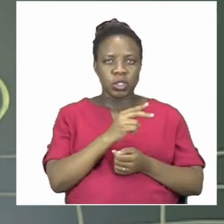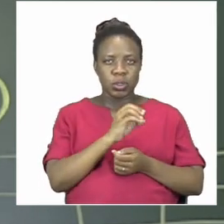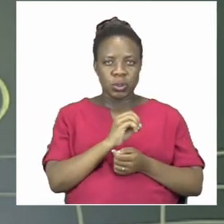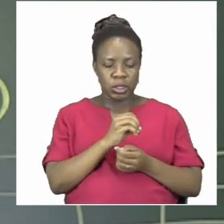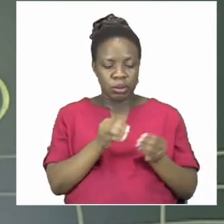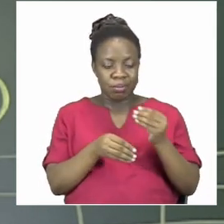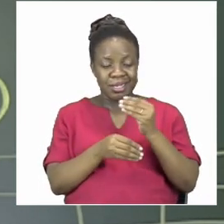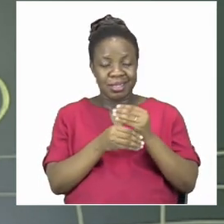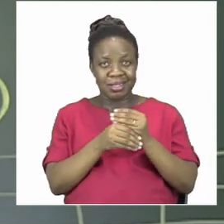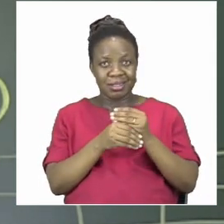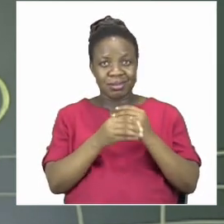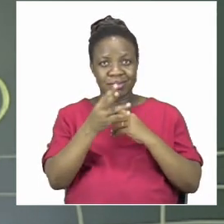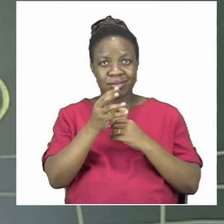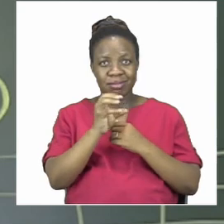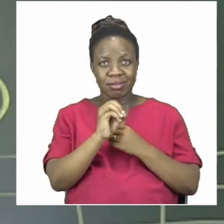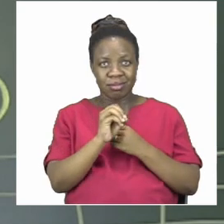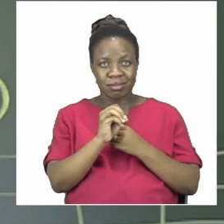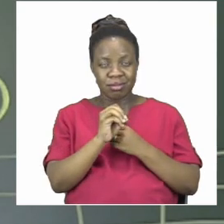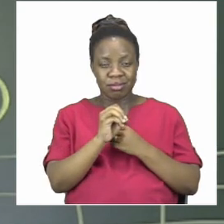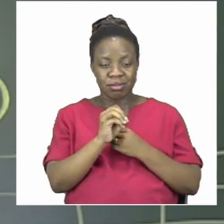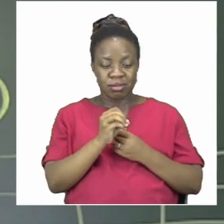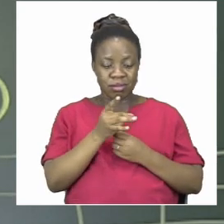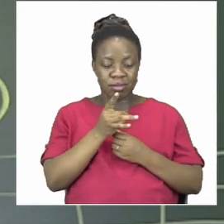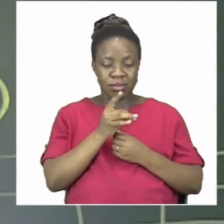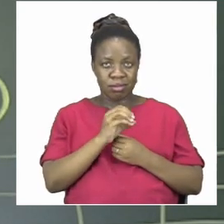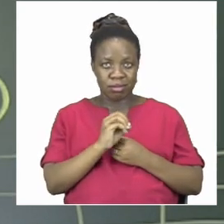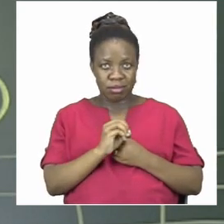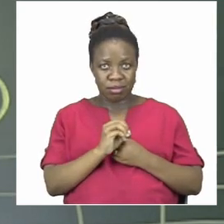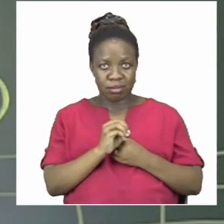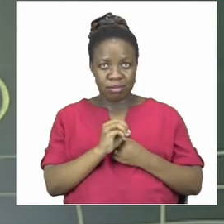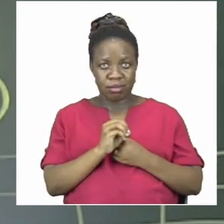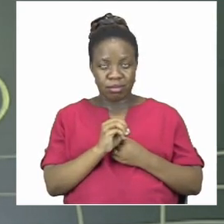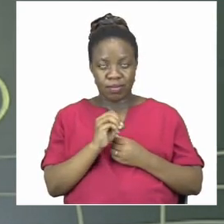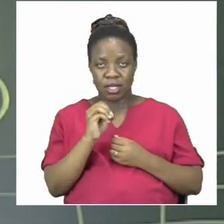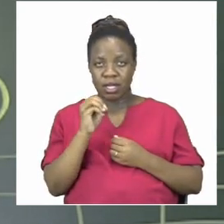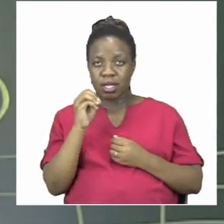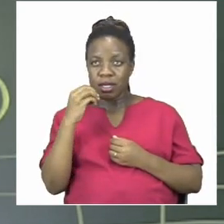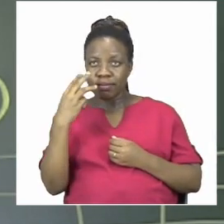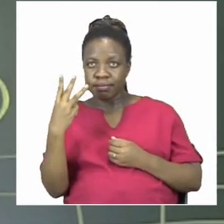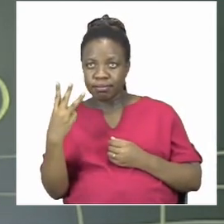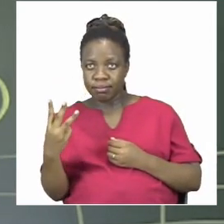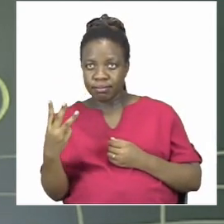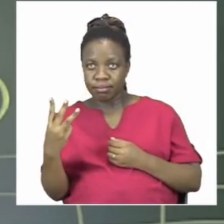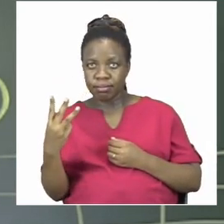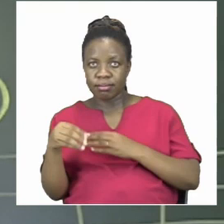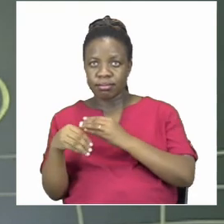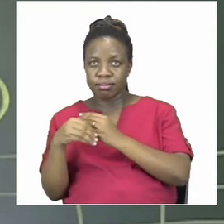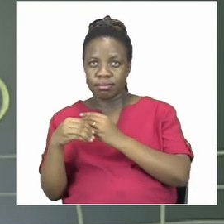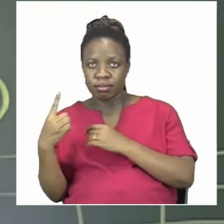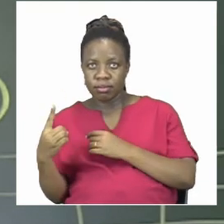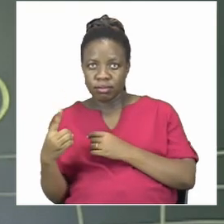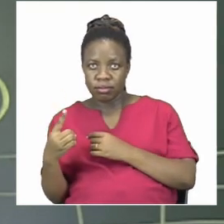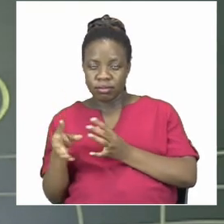20 plus 60 is equal to 80. All right. And then 3 plus